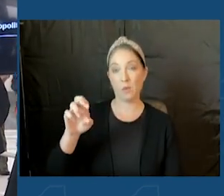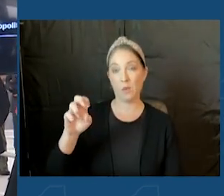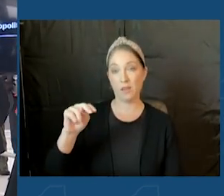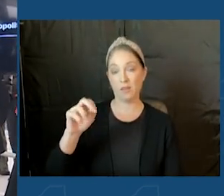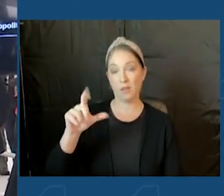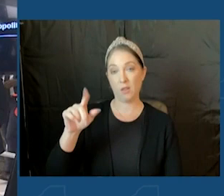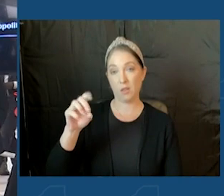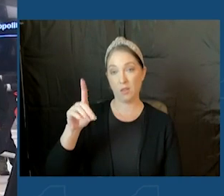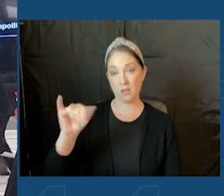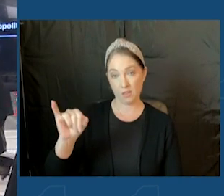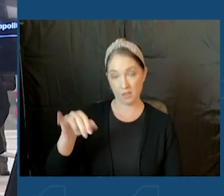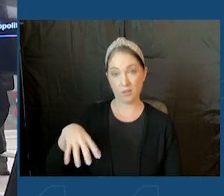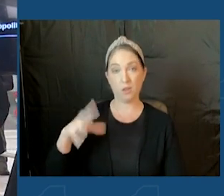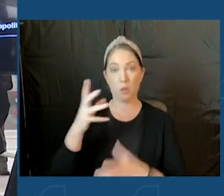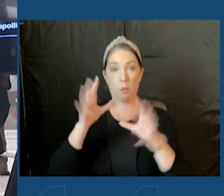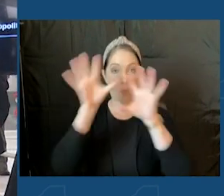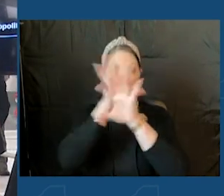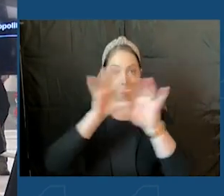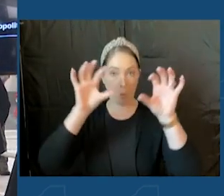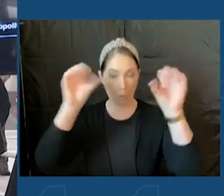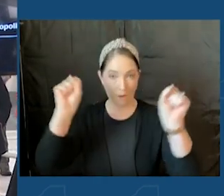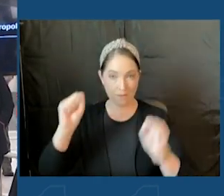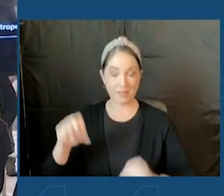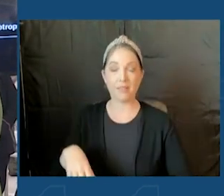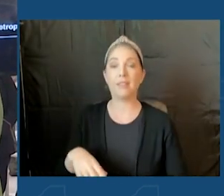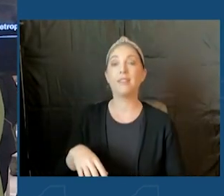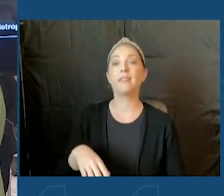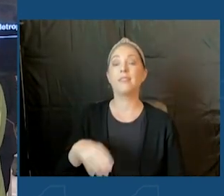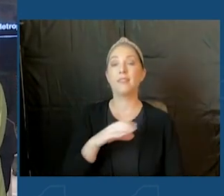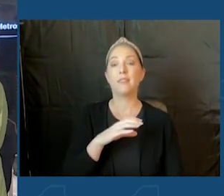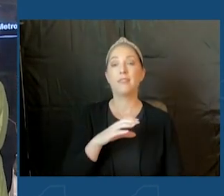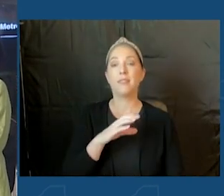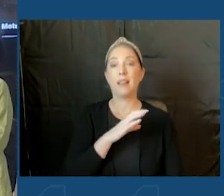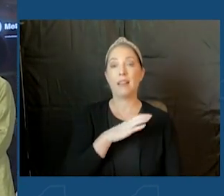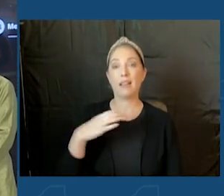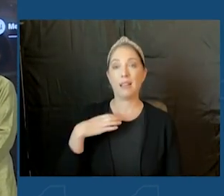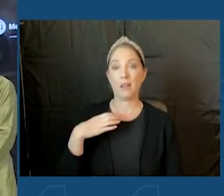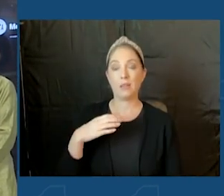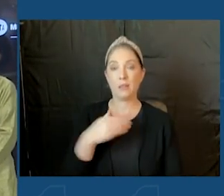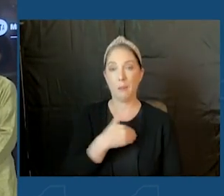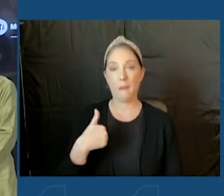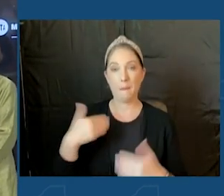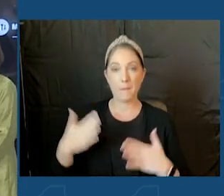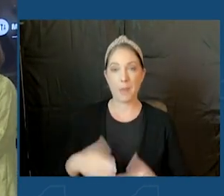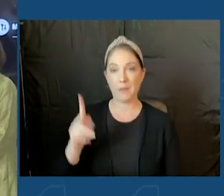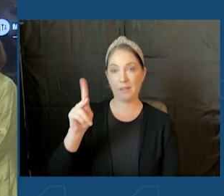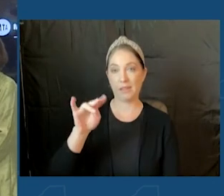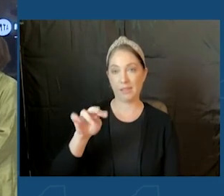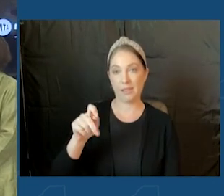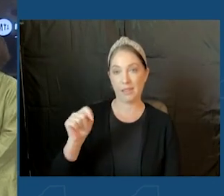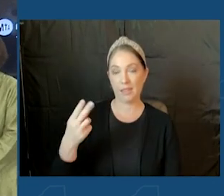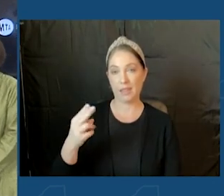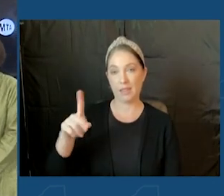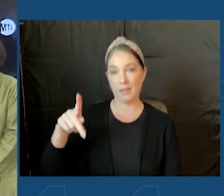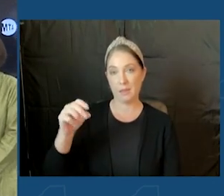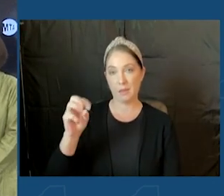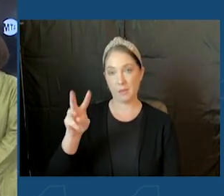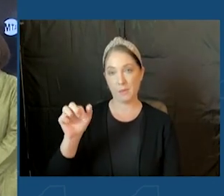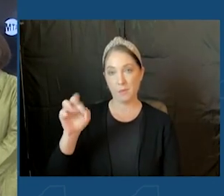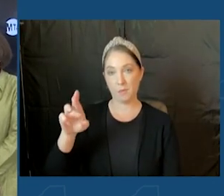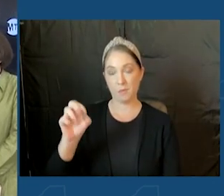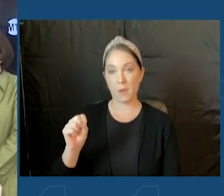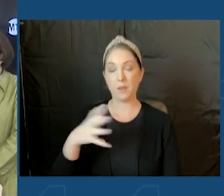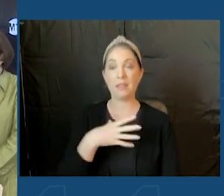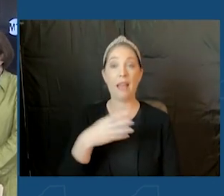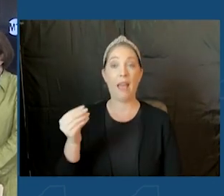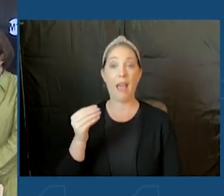President LIRR, she is here. Councilmember Keith Powers, and of course Anthony Simon, the General Chairman of our union that is